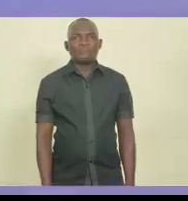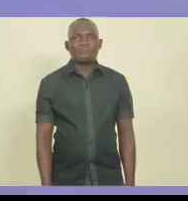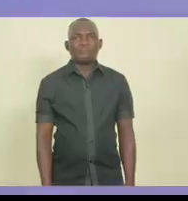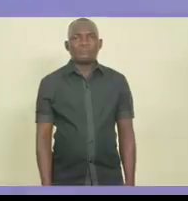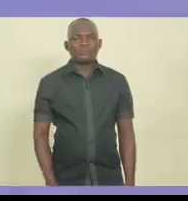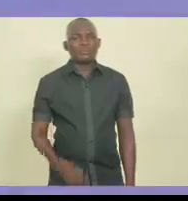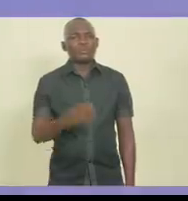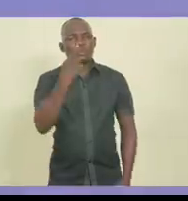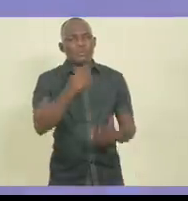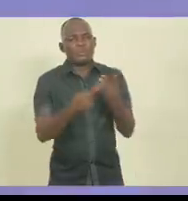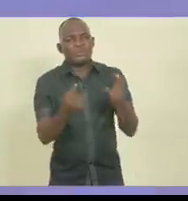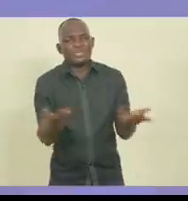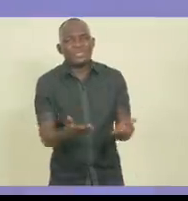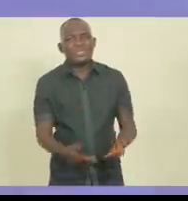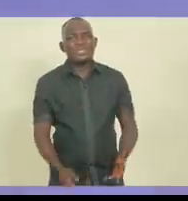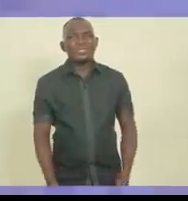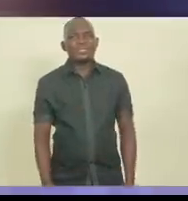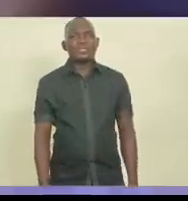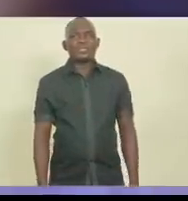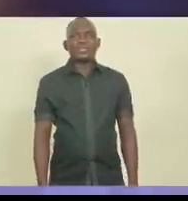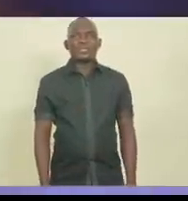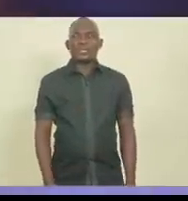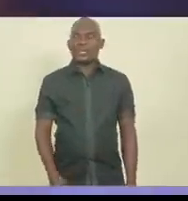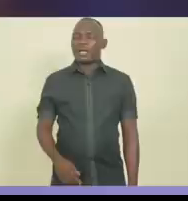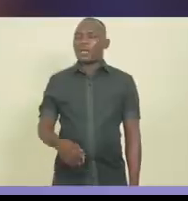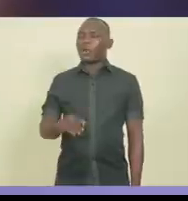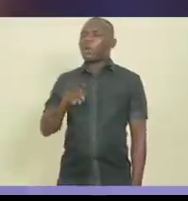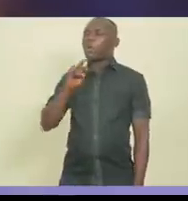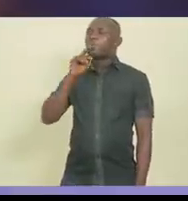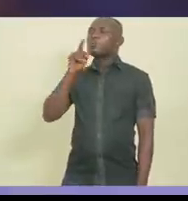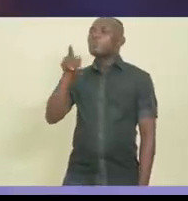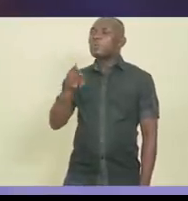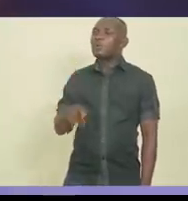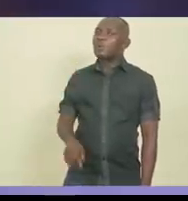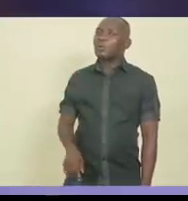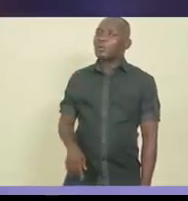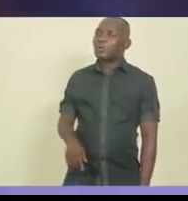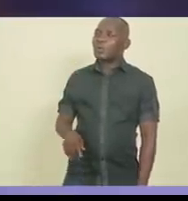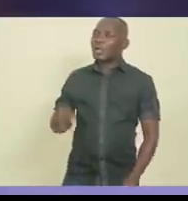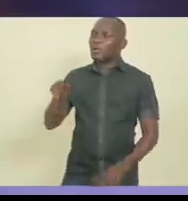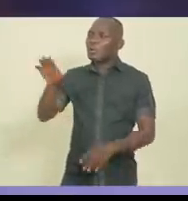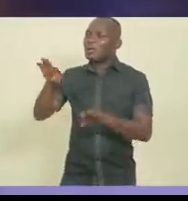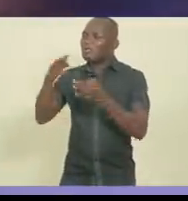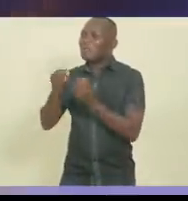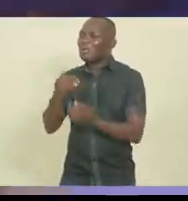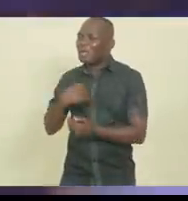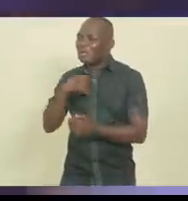Essie, what are you doing here at this time of the night? Oh, so it's true. What is true? You had family all this